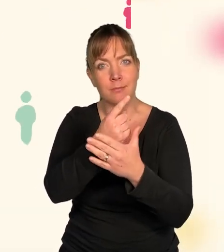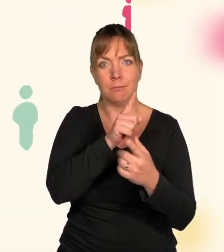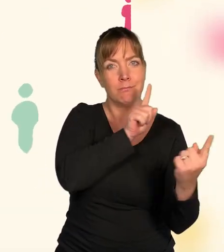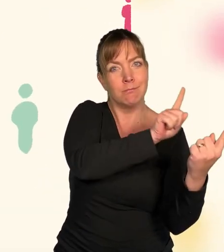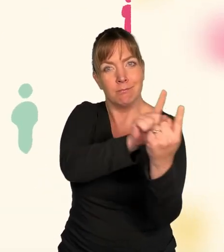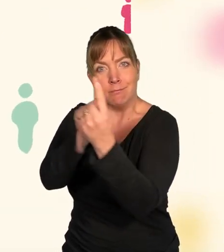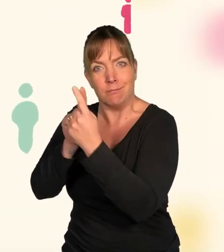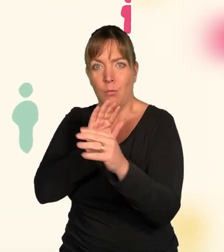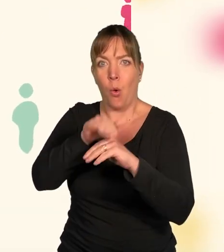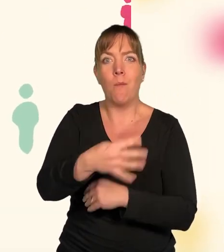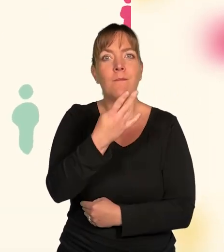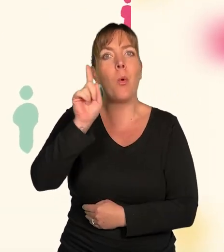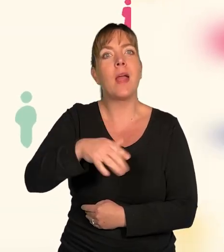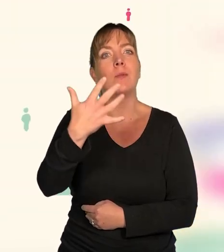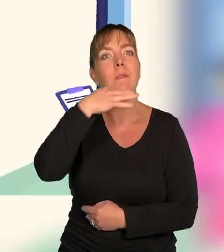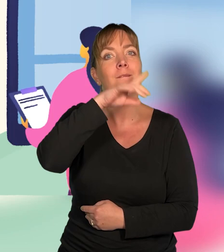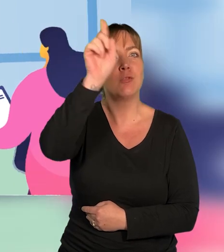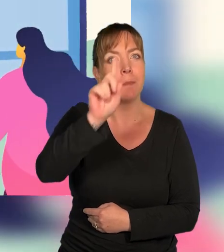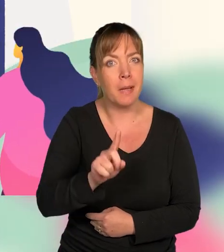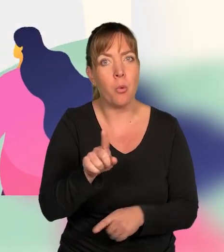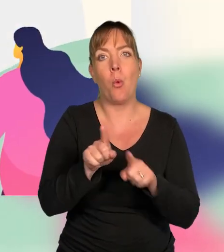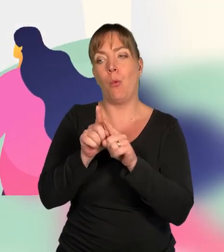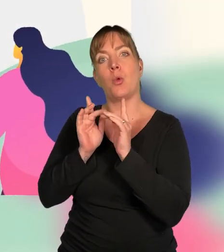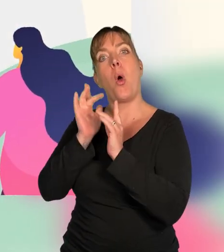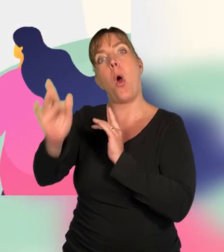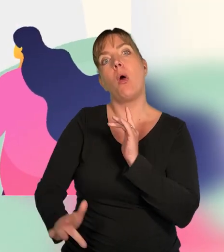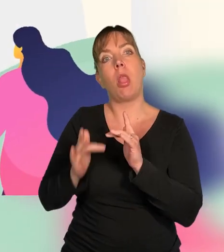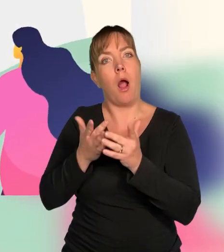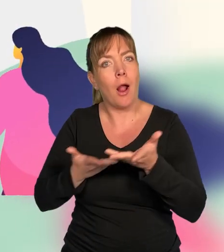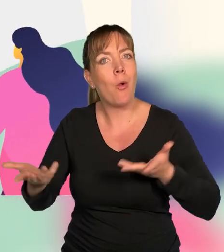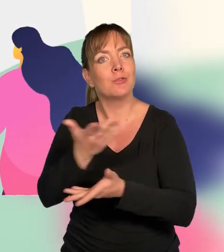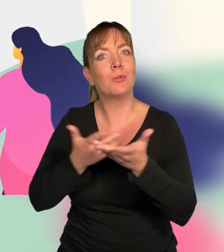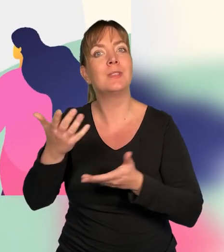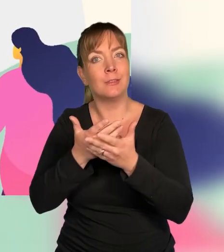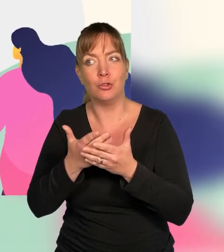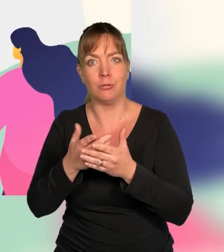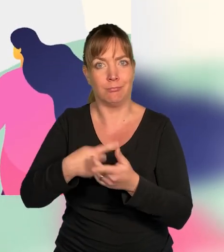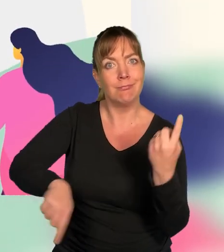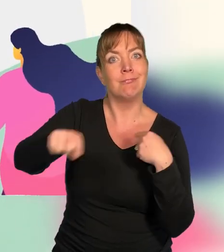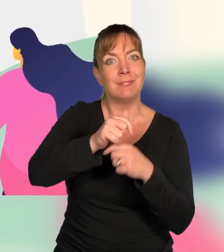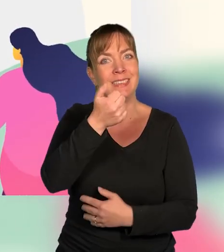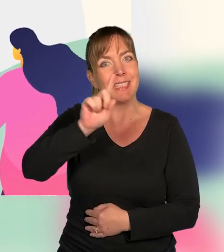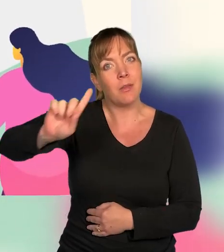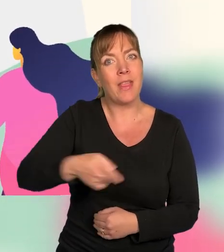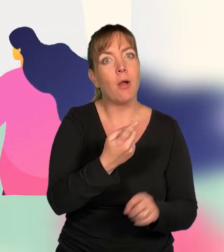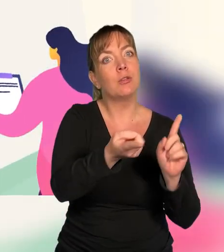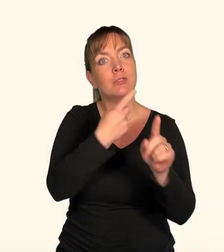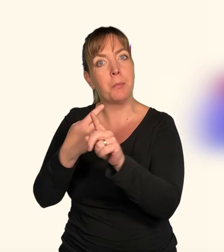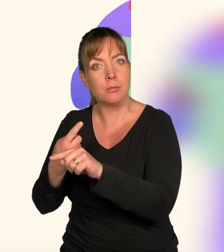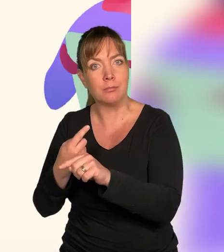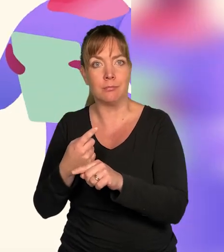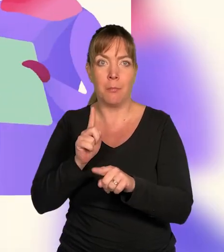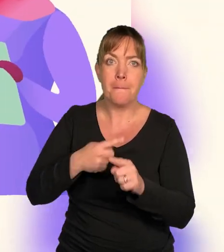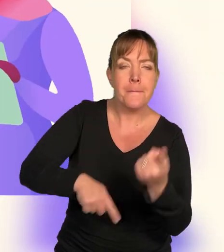over 4,500 people, alongside an online consultation which received nearly 6,000 responses.